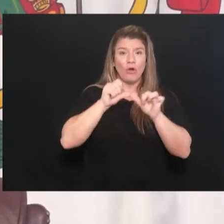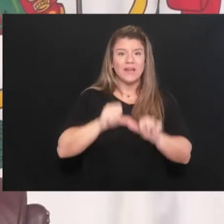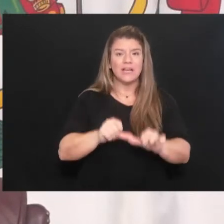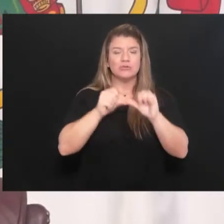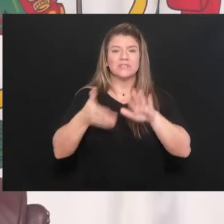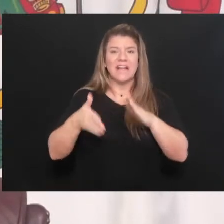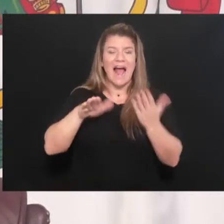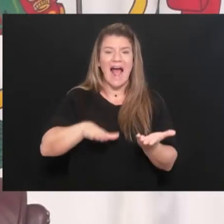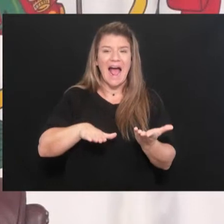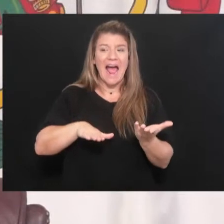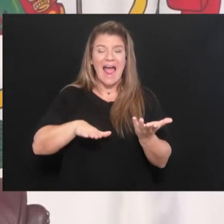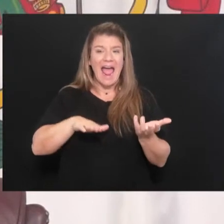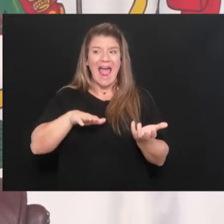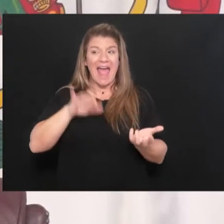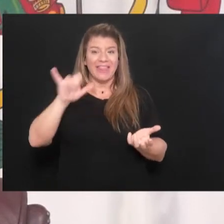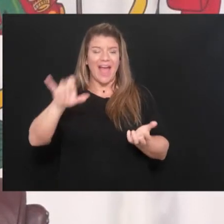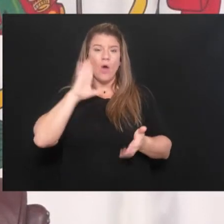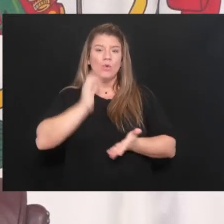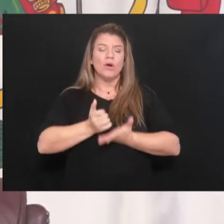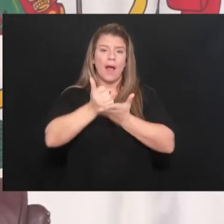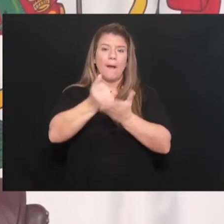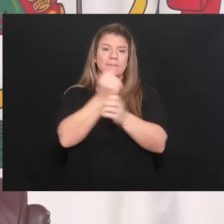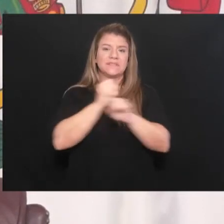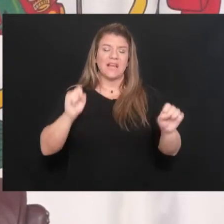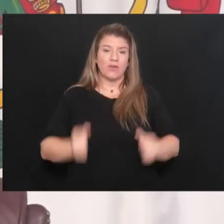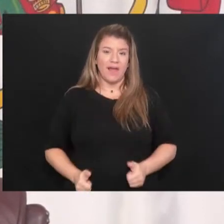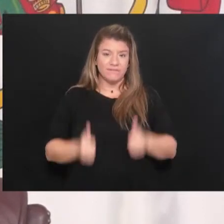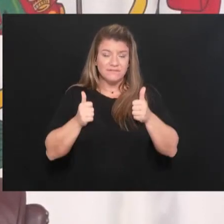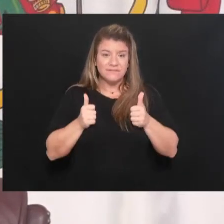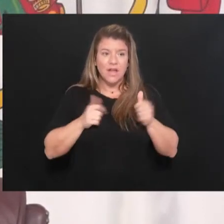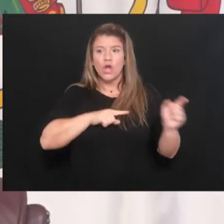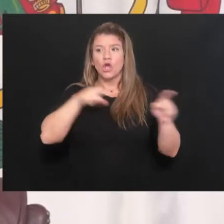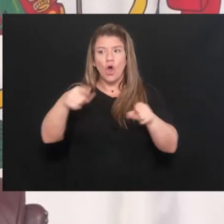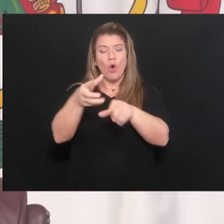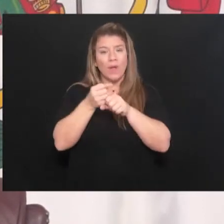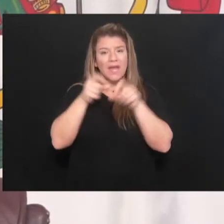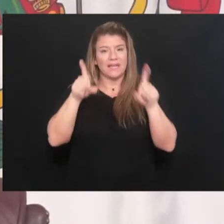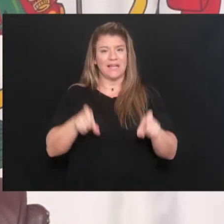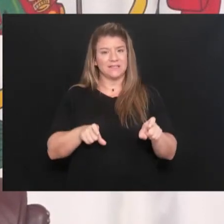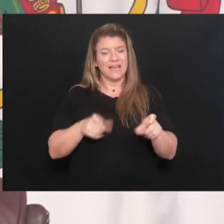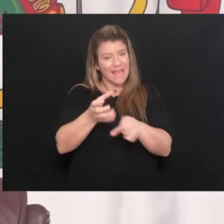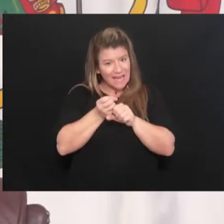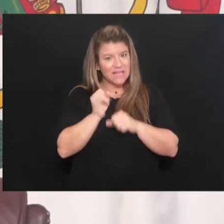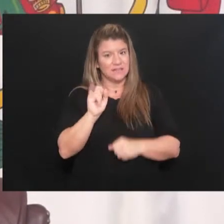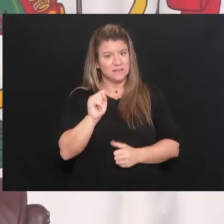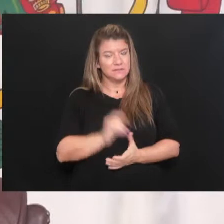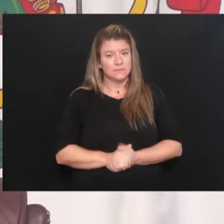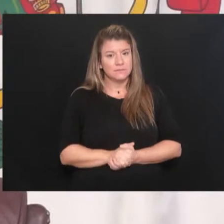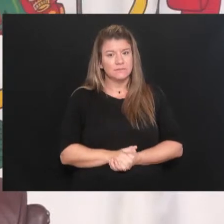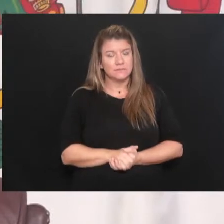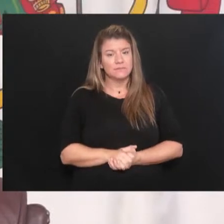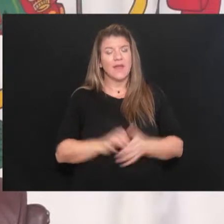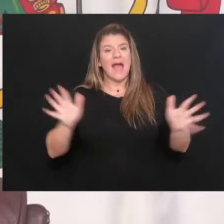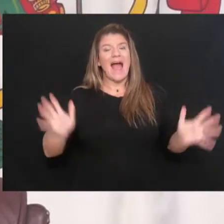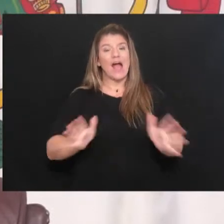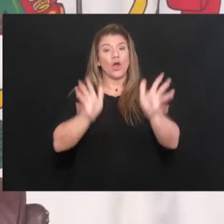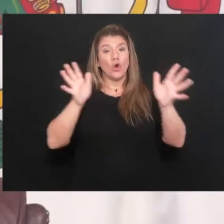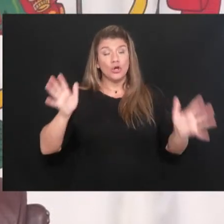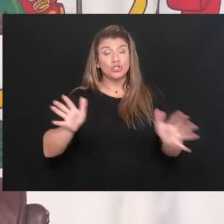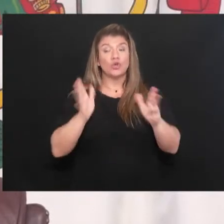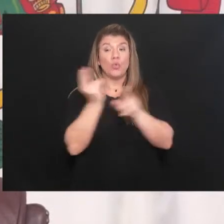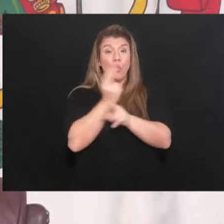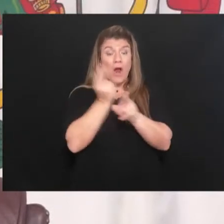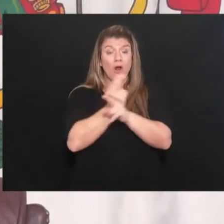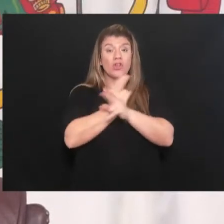and absolutely that could save your life. Get a test. Just get a test. I encourage you about wearing